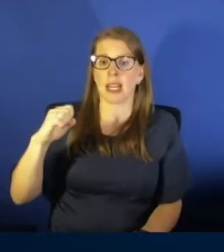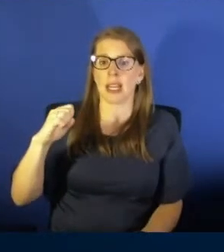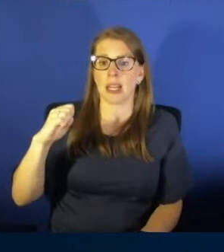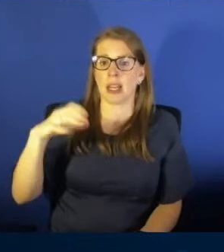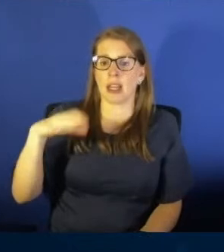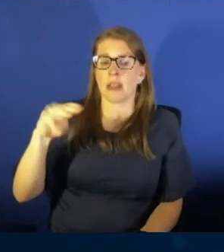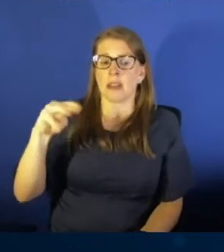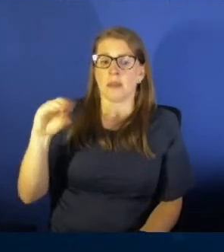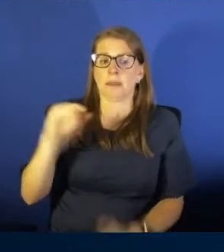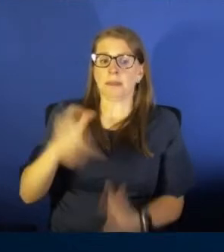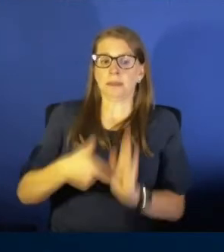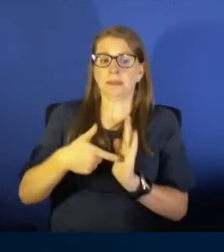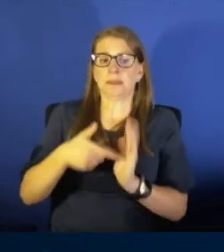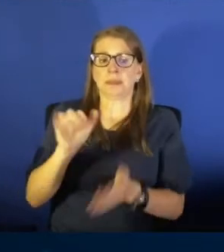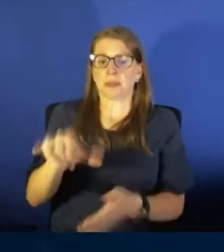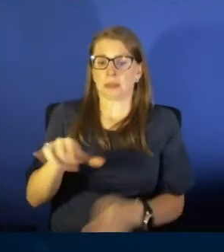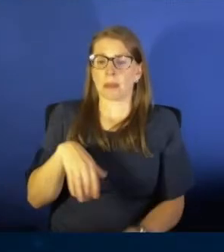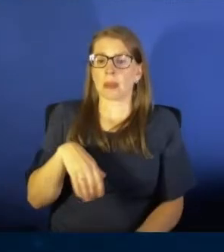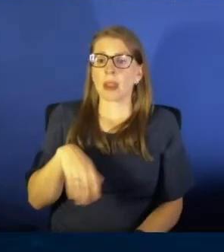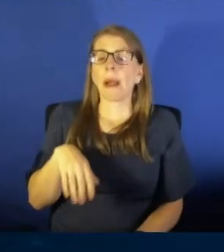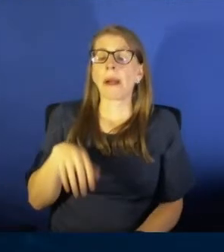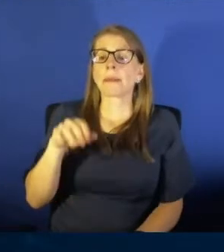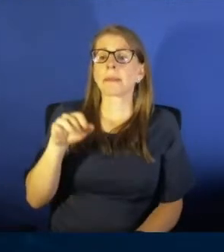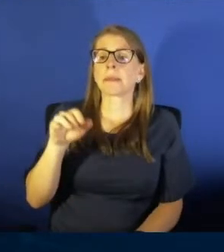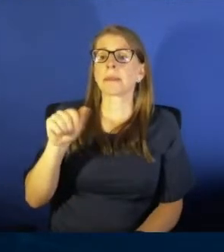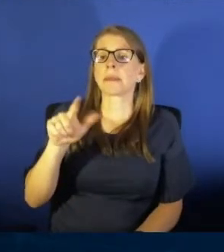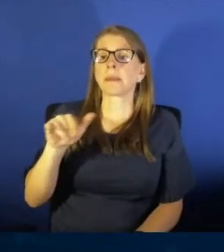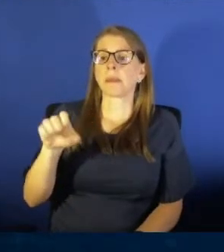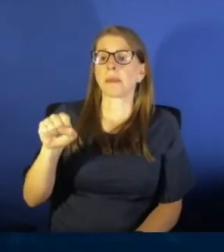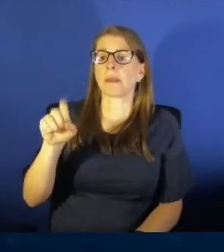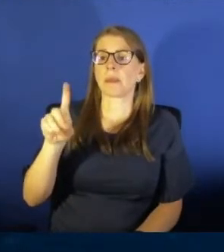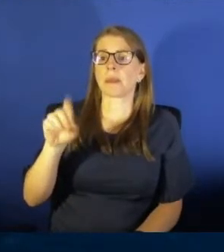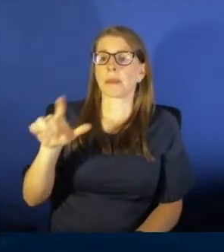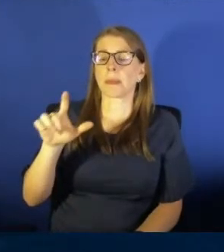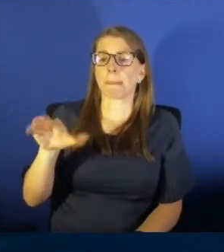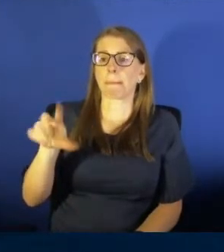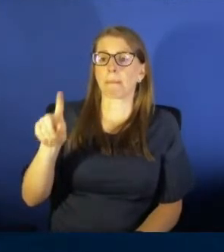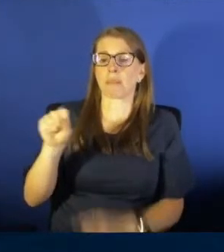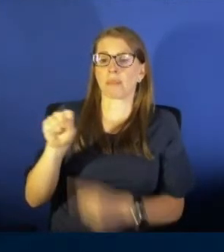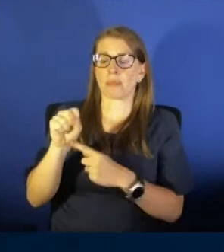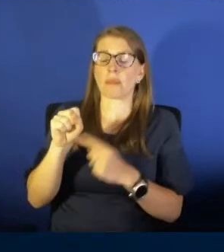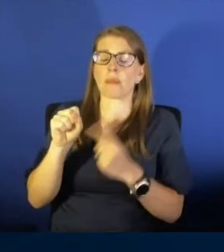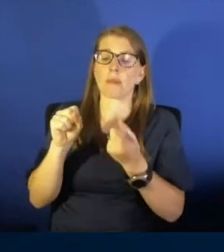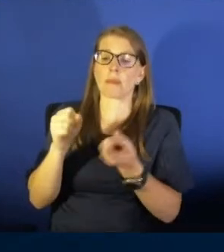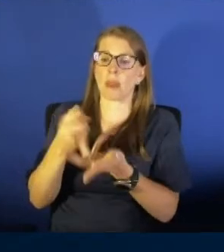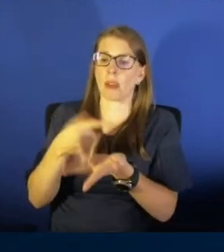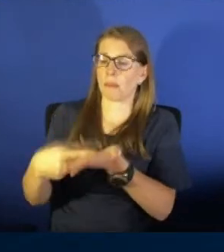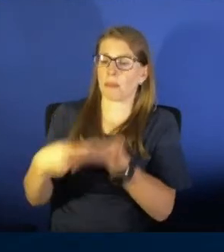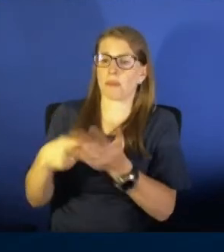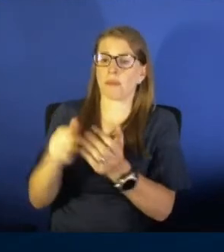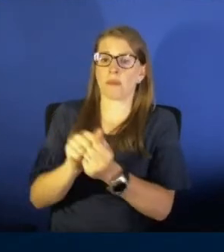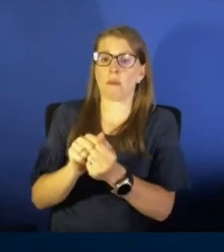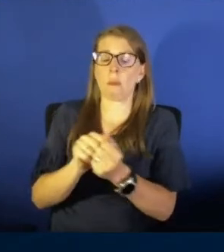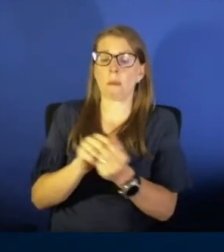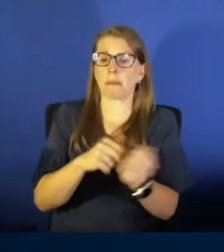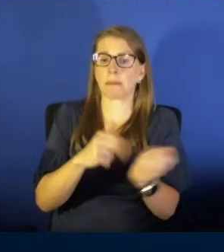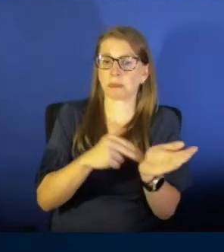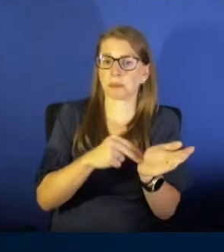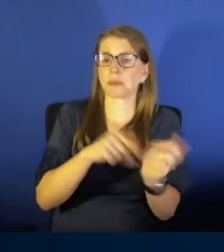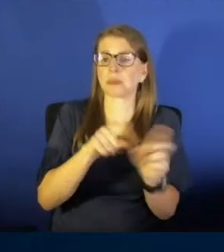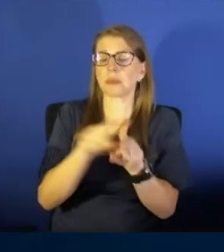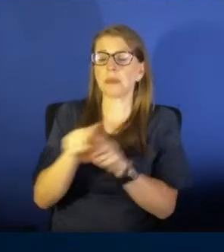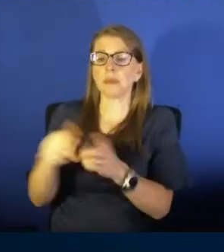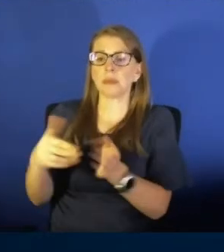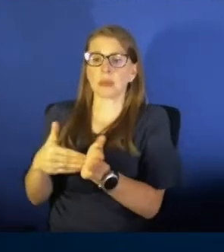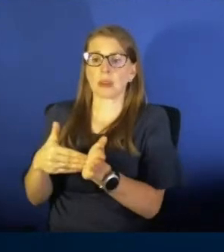us with the nurses and the director of ECMO services. Tell us a little bit, Alexis, talk with them about what